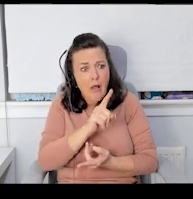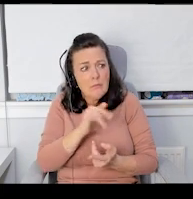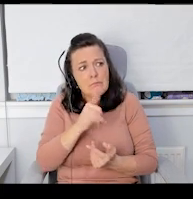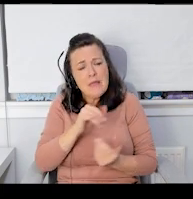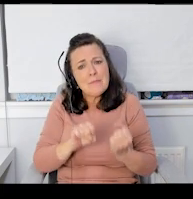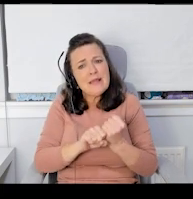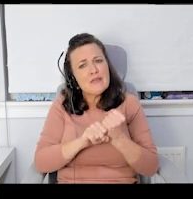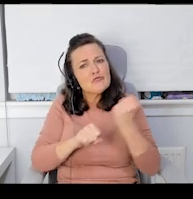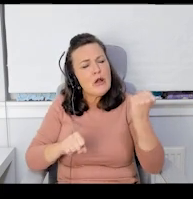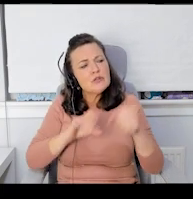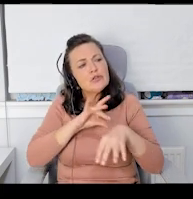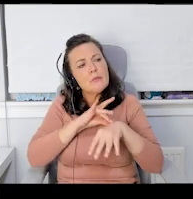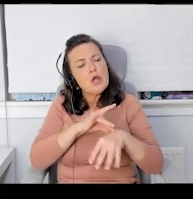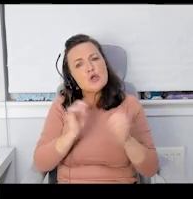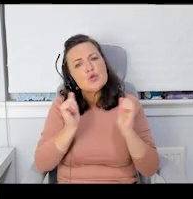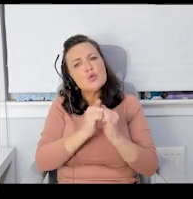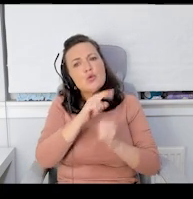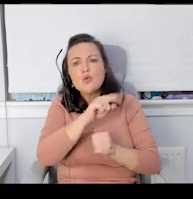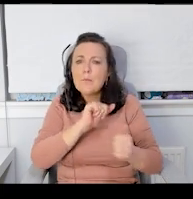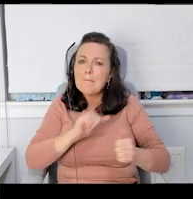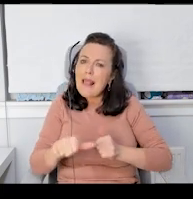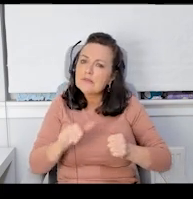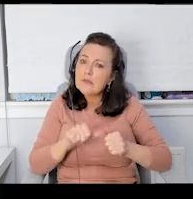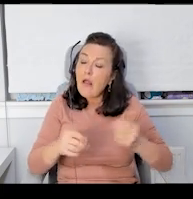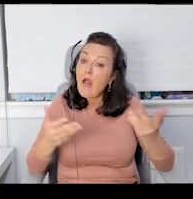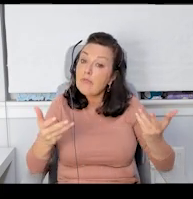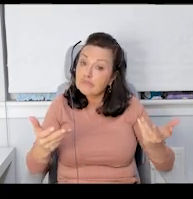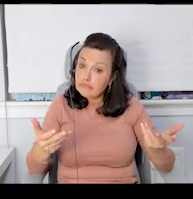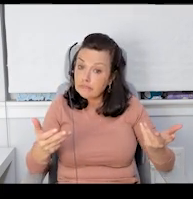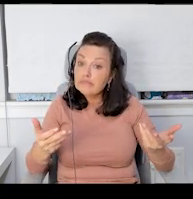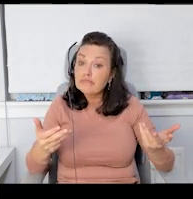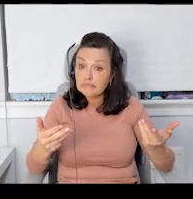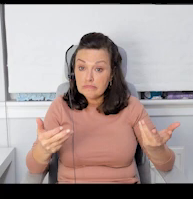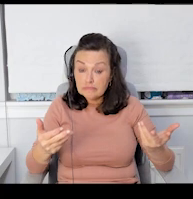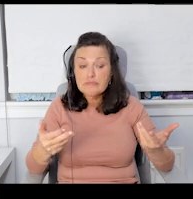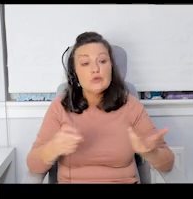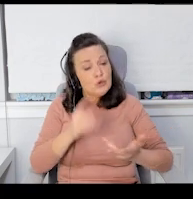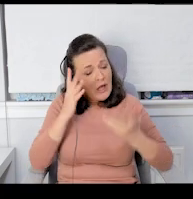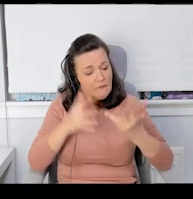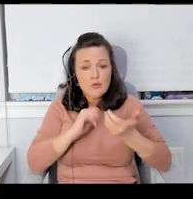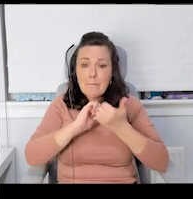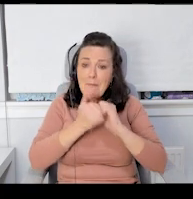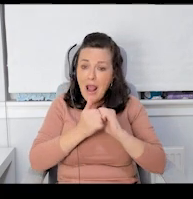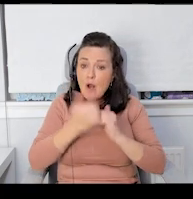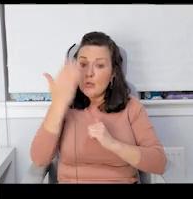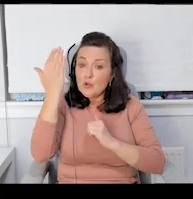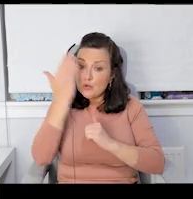in a different way to other people? So it's partnering with the schools, letting the schools